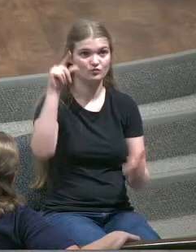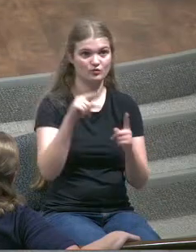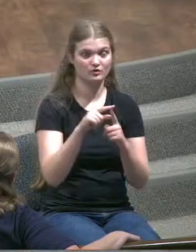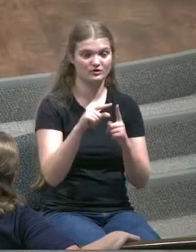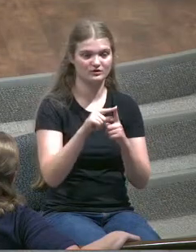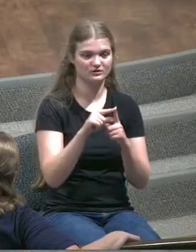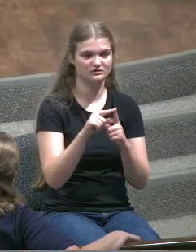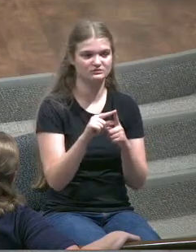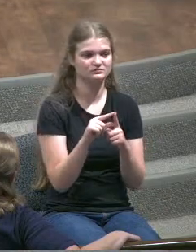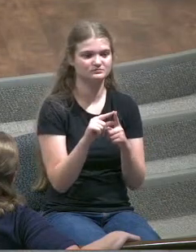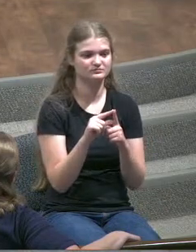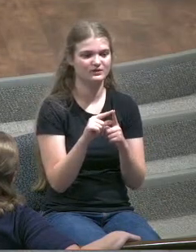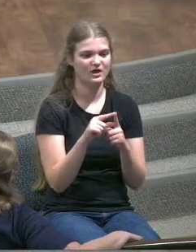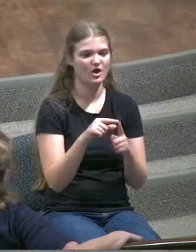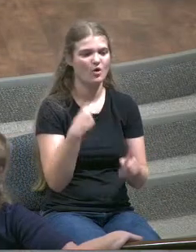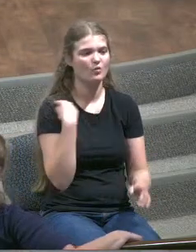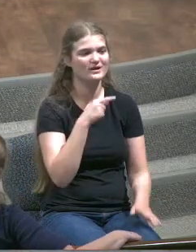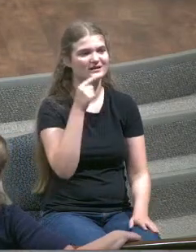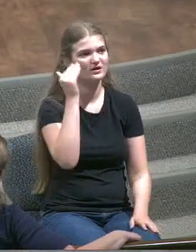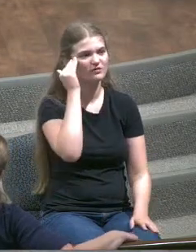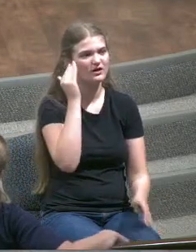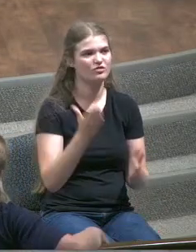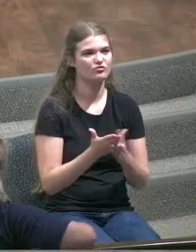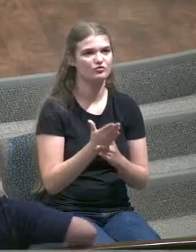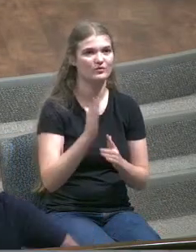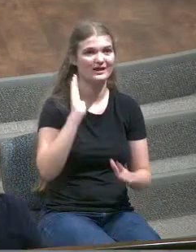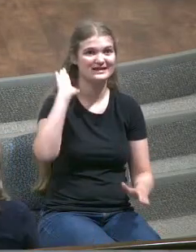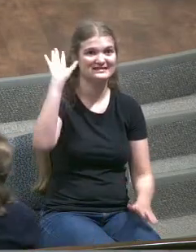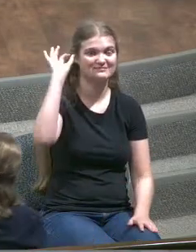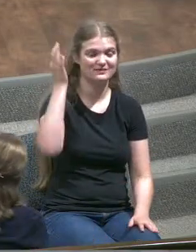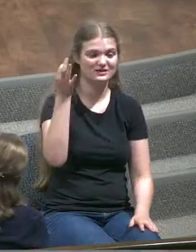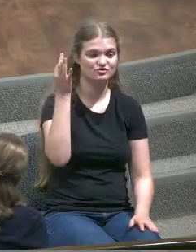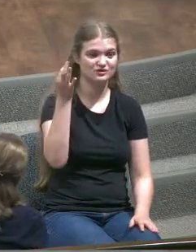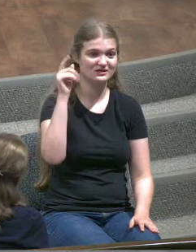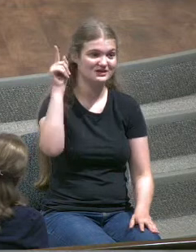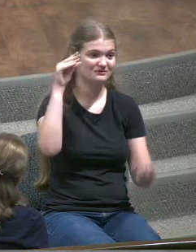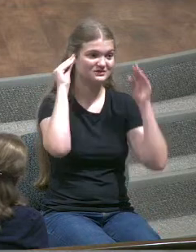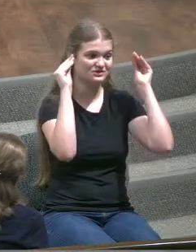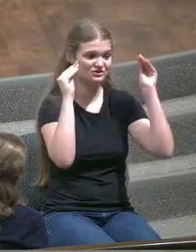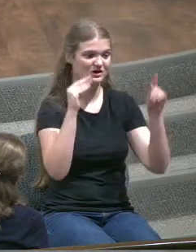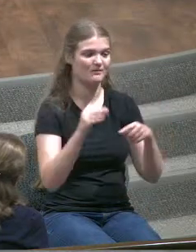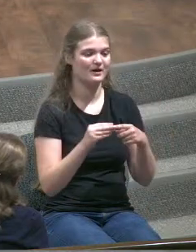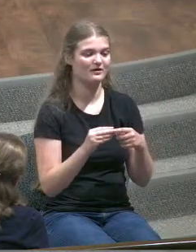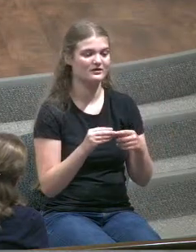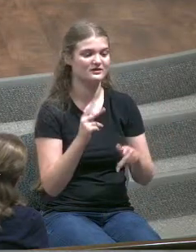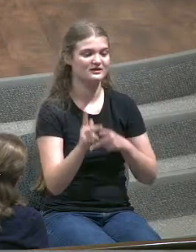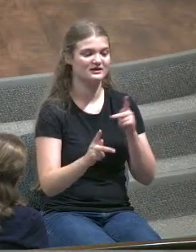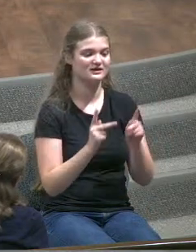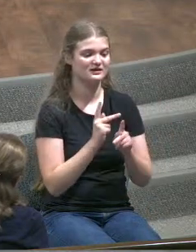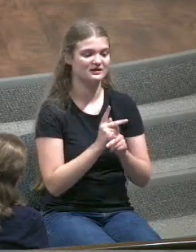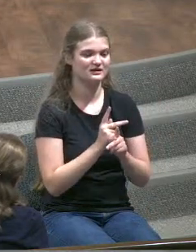preaching, as we know throughout his earthly ministry, he was teaching about the kingdom of God.